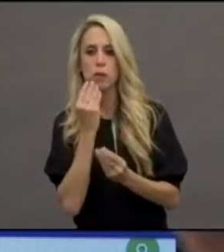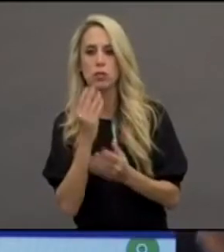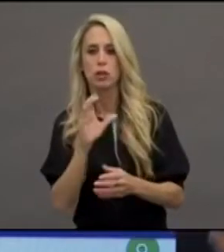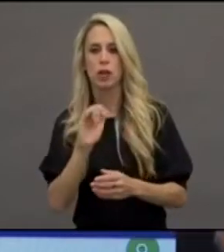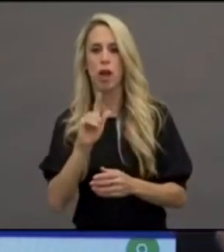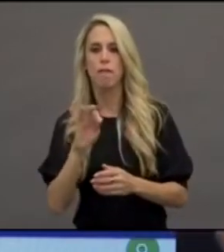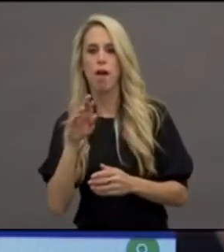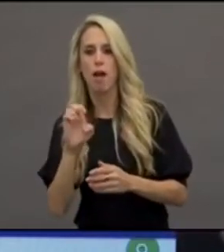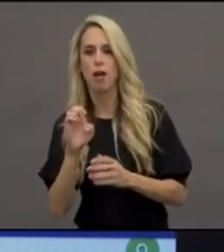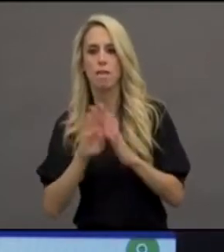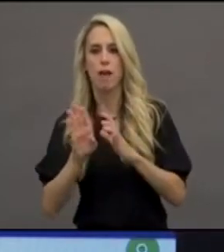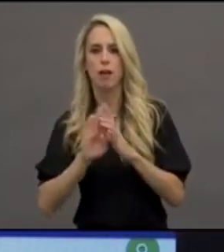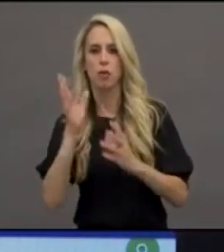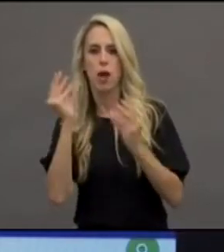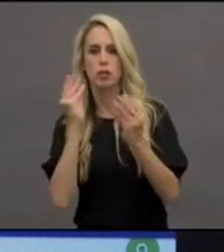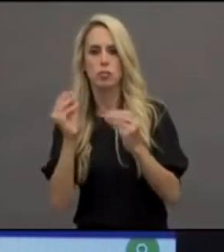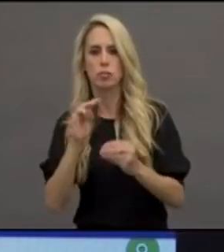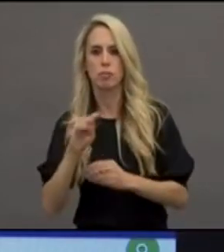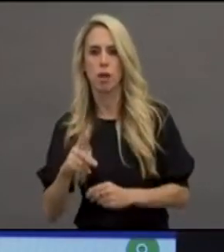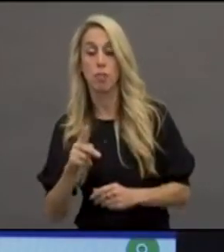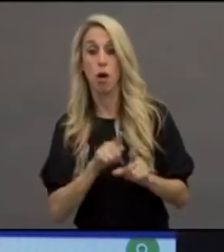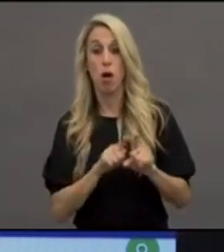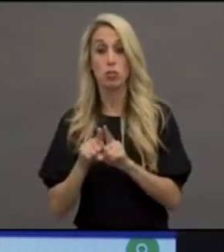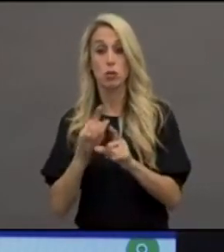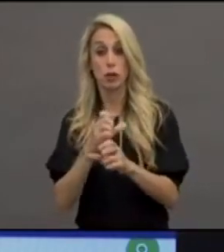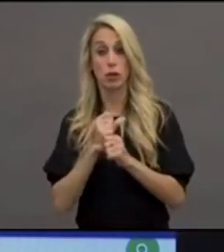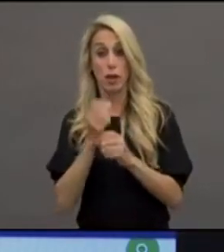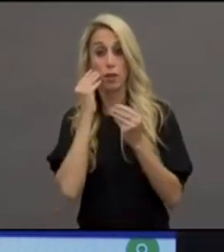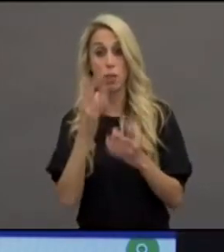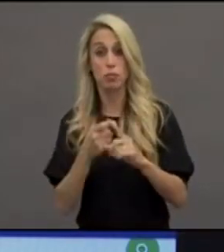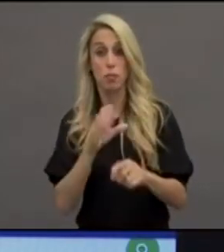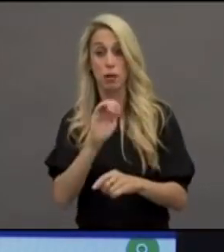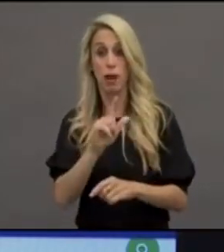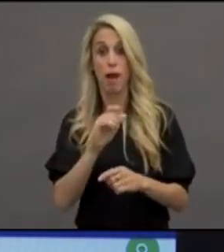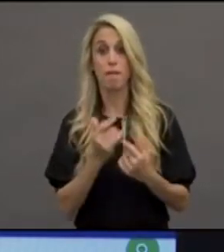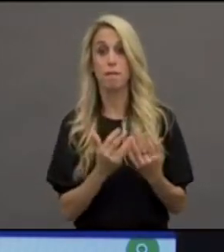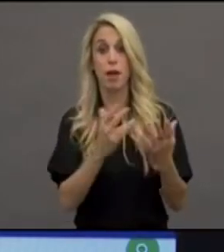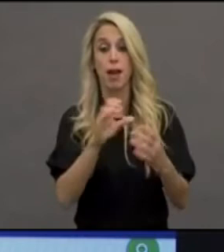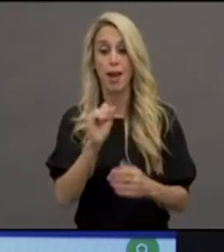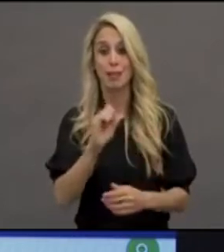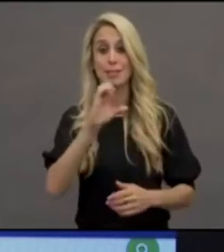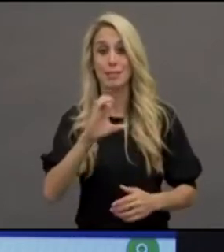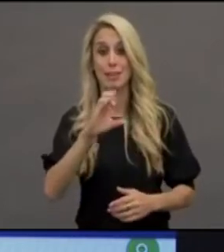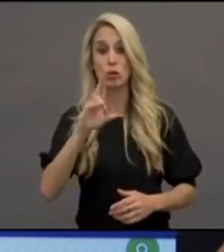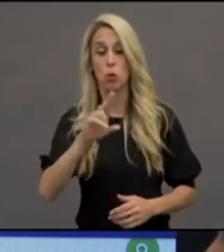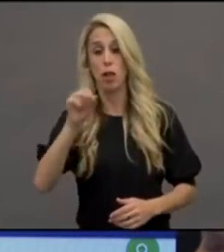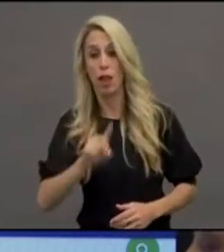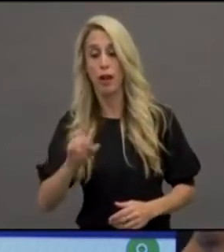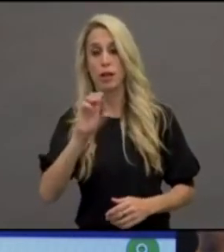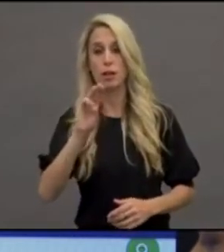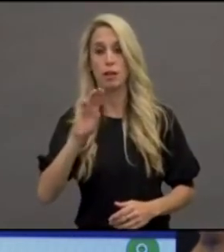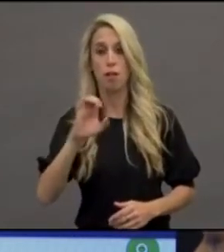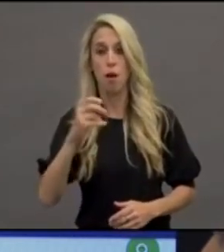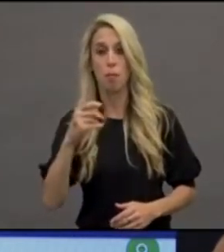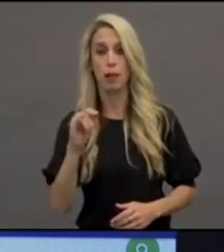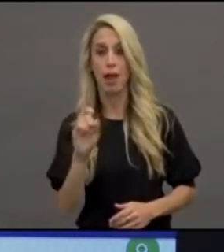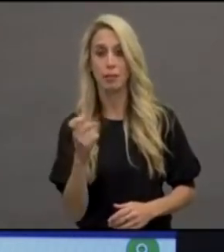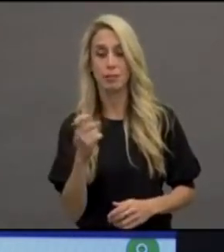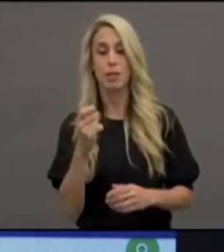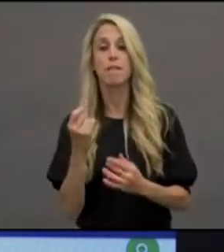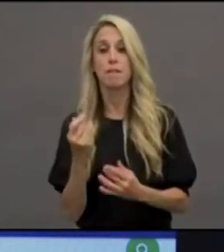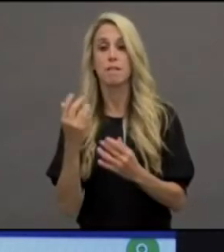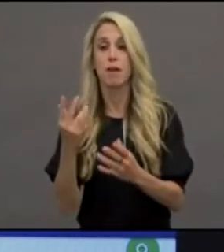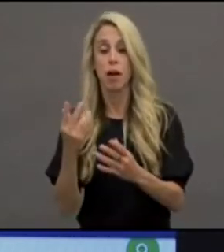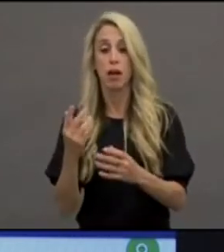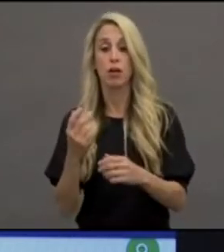map. You can also get all of the information from the CAL FIRE SCU Lightning Complex Fire Incident